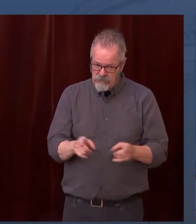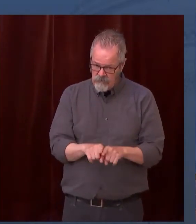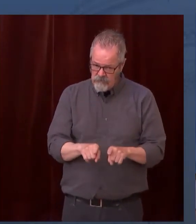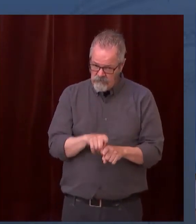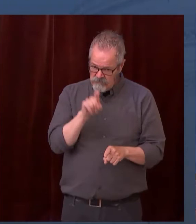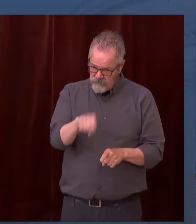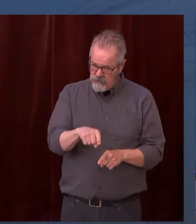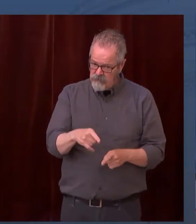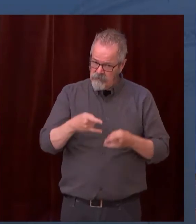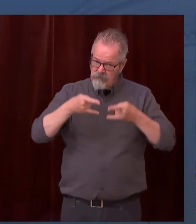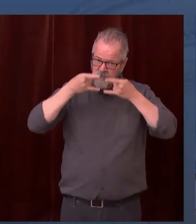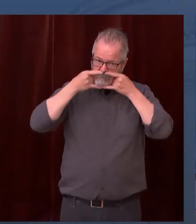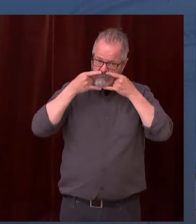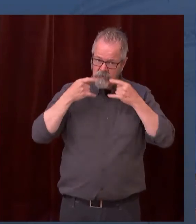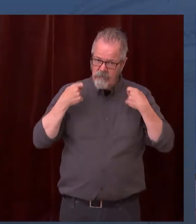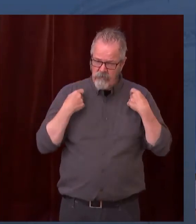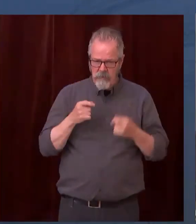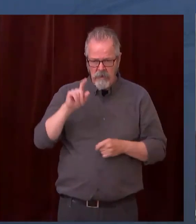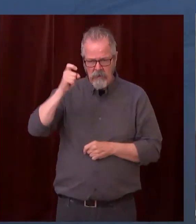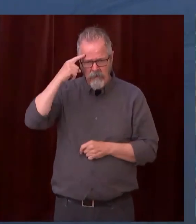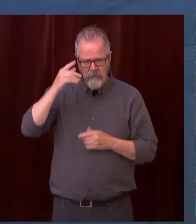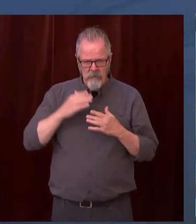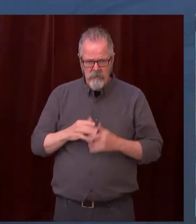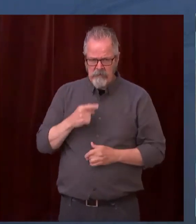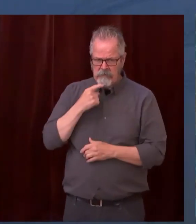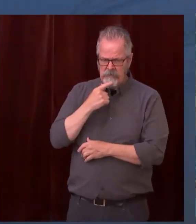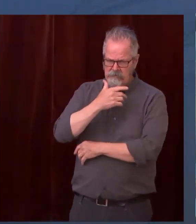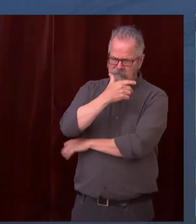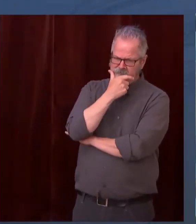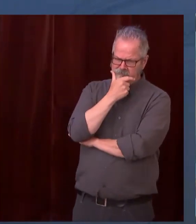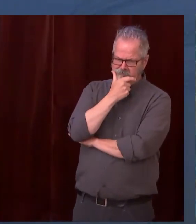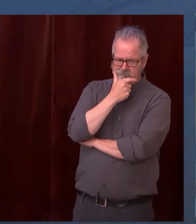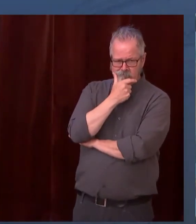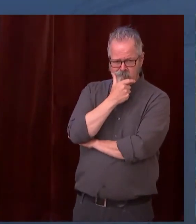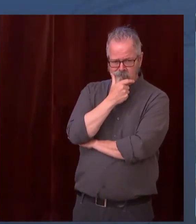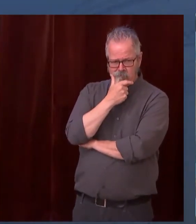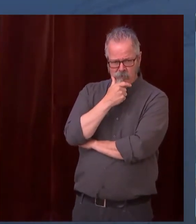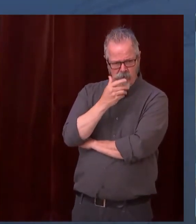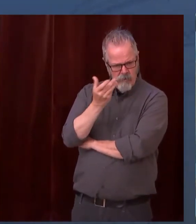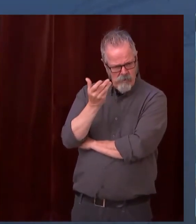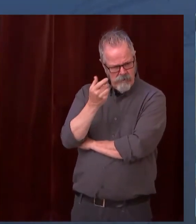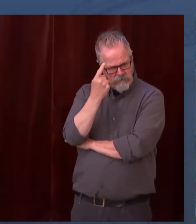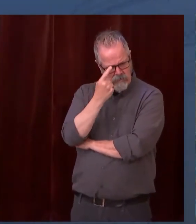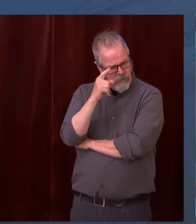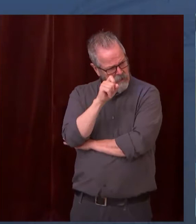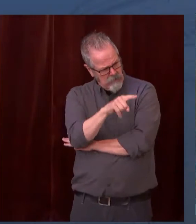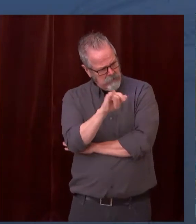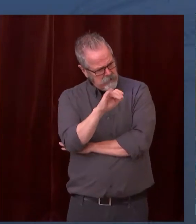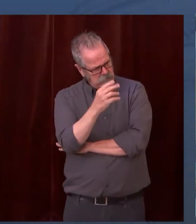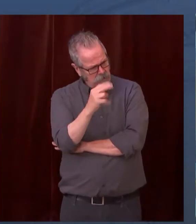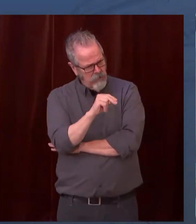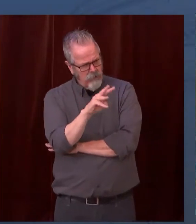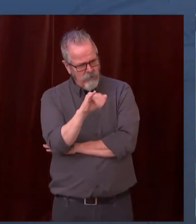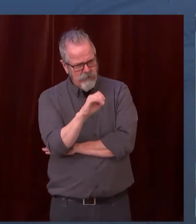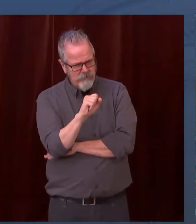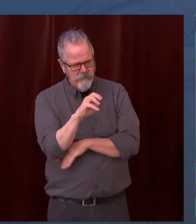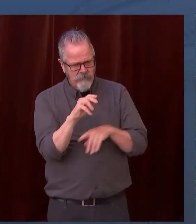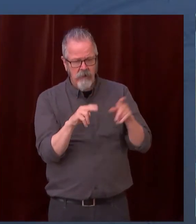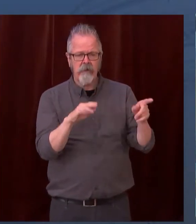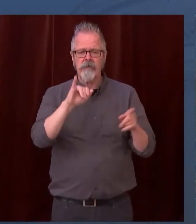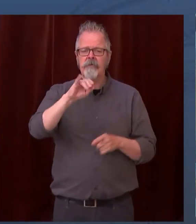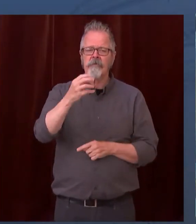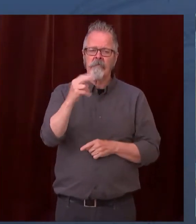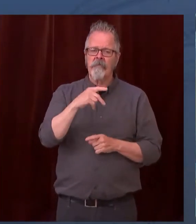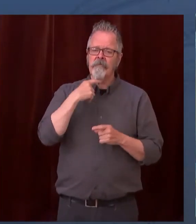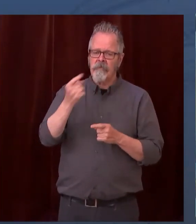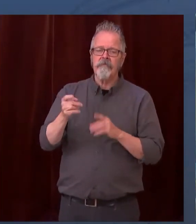First of all, gyms aren't allowed to be open until phase 3, and they're at 50% capacity at that point in time when that